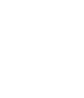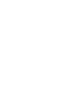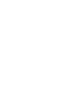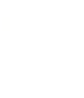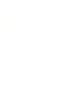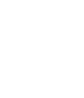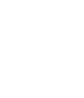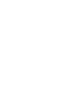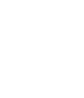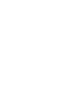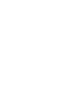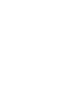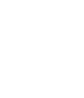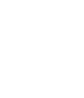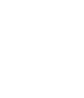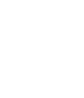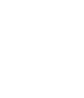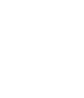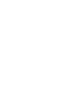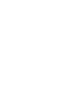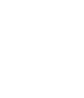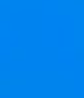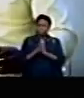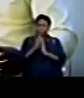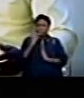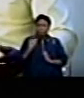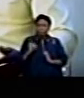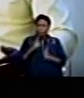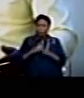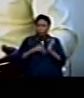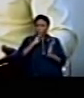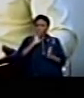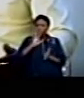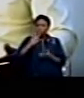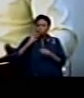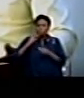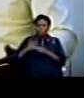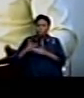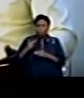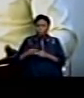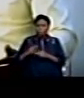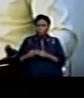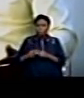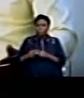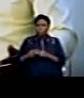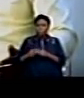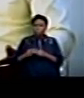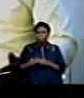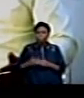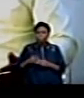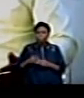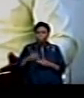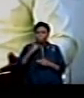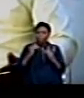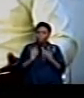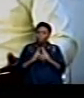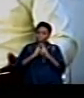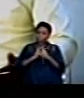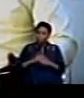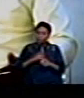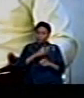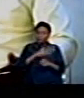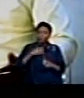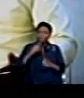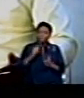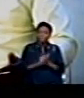Father, we do thank you for another session. Thank you, Lord, for what we've learned. We're praying, O Lord, that today you speak to every